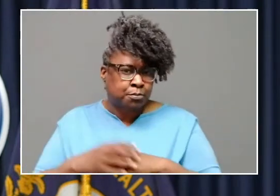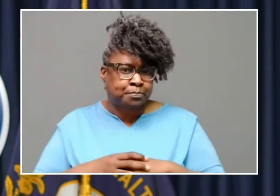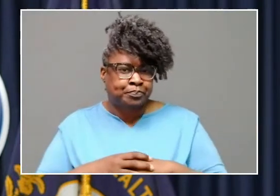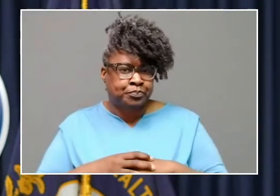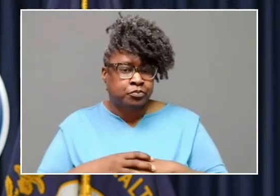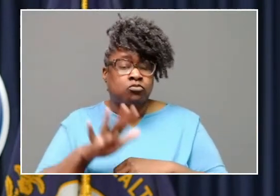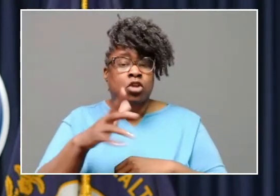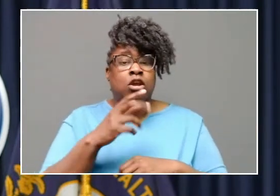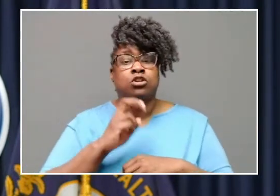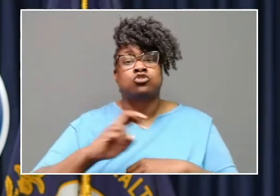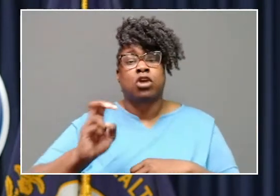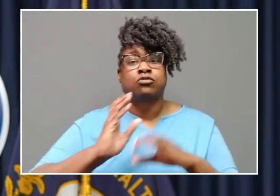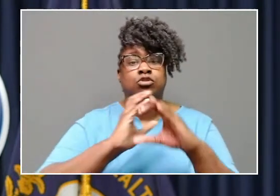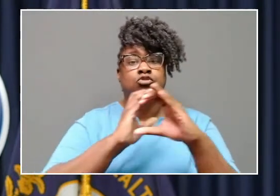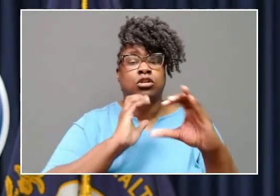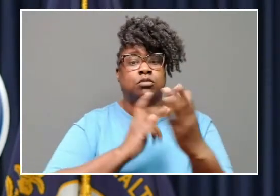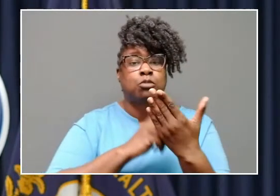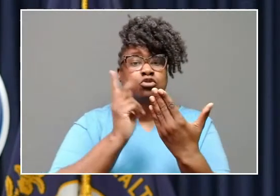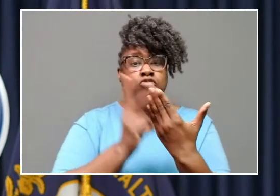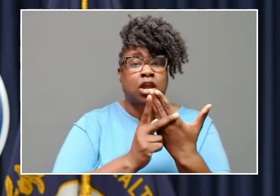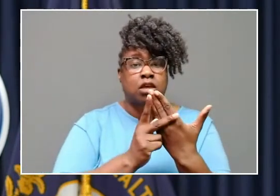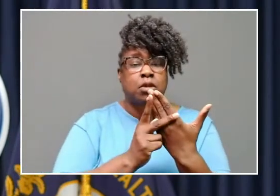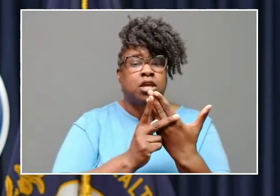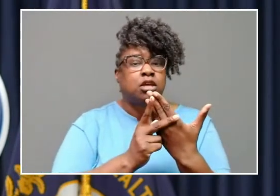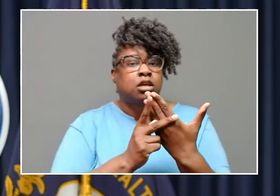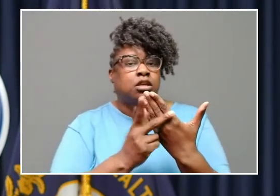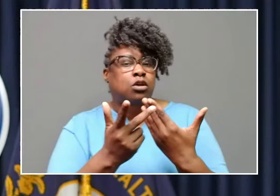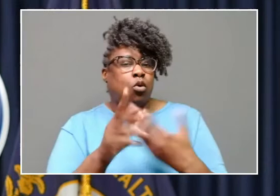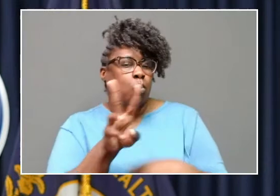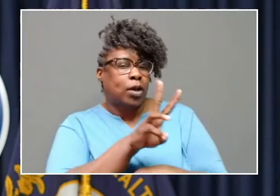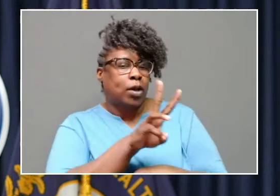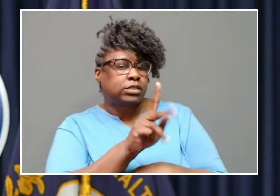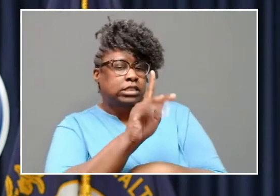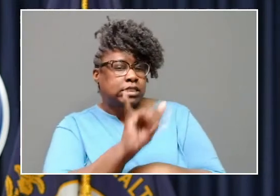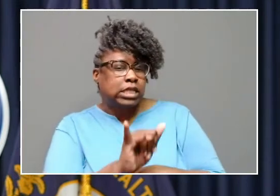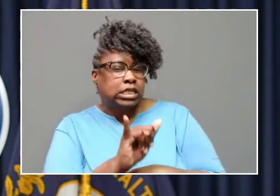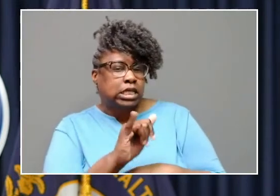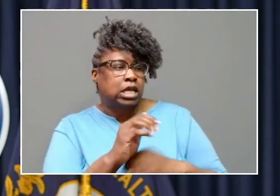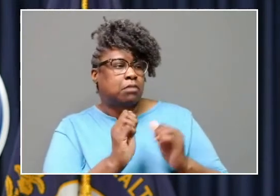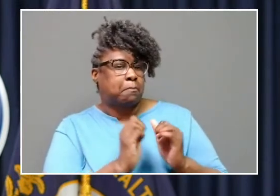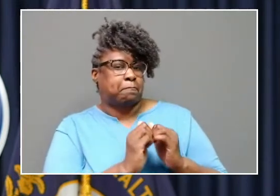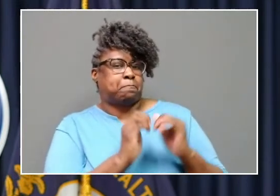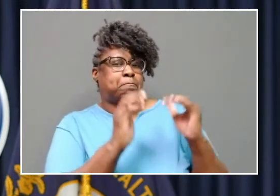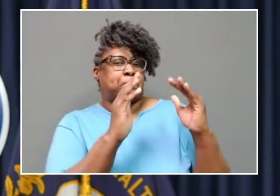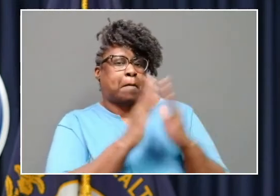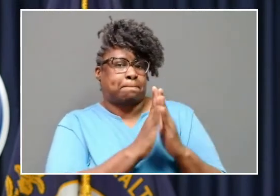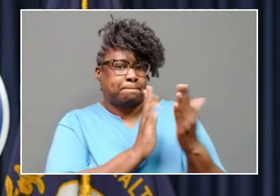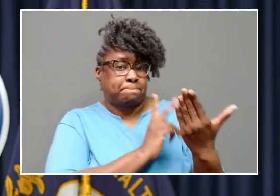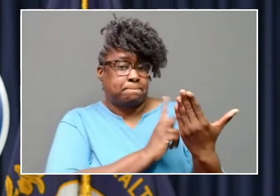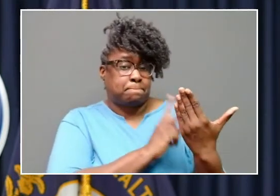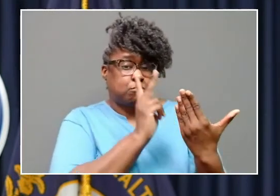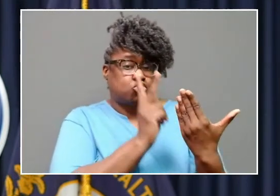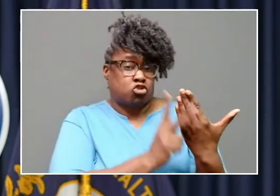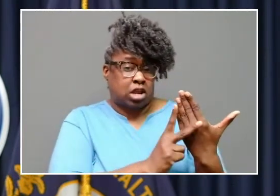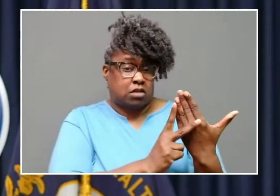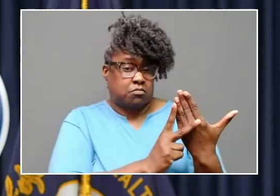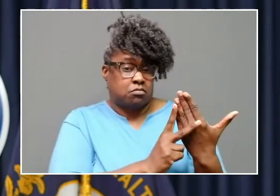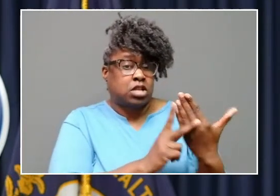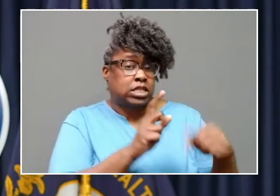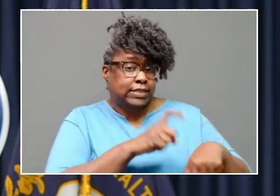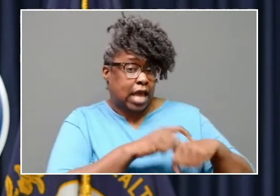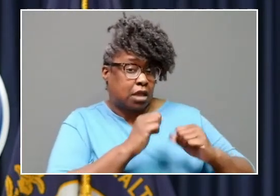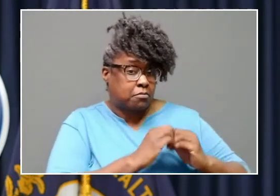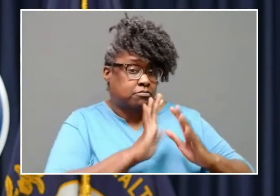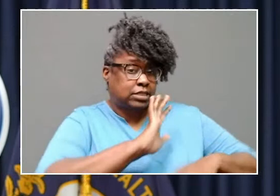trailer program took to set up in Western Kentucky was shorter than maybe it had been the last time in